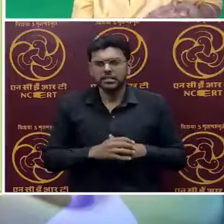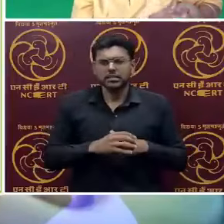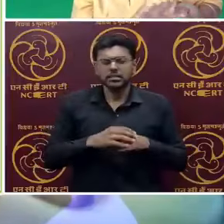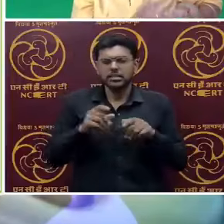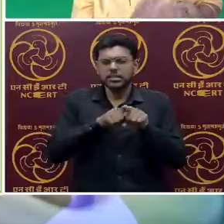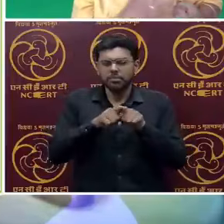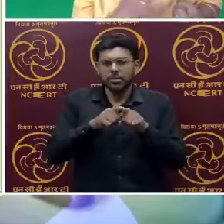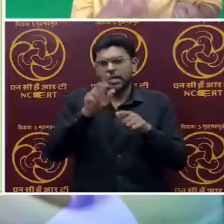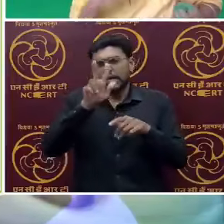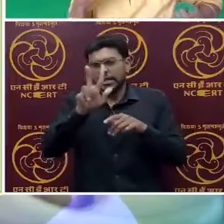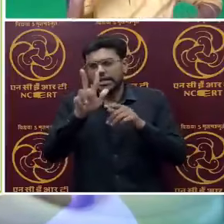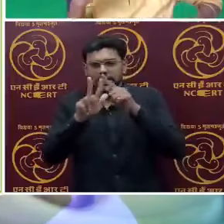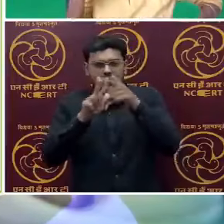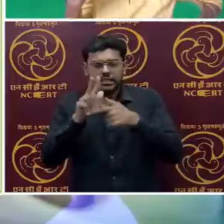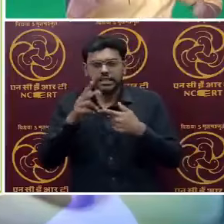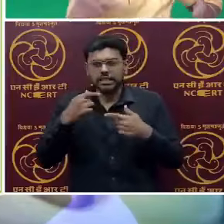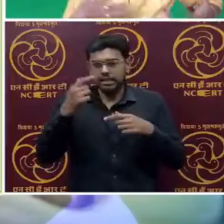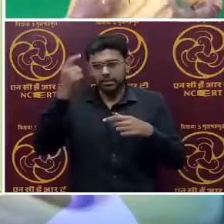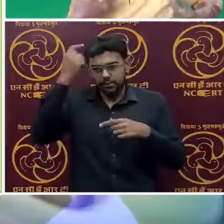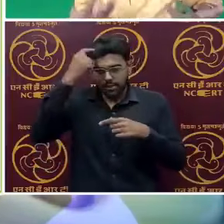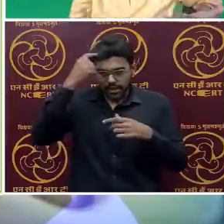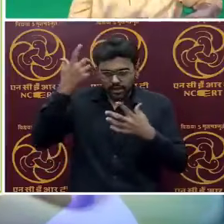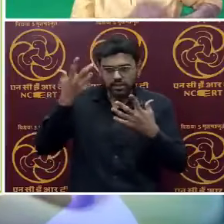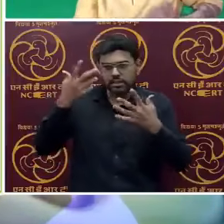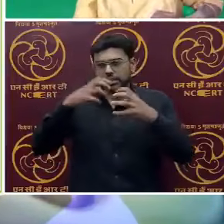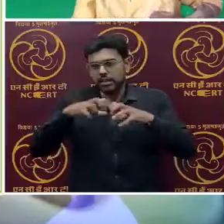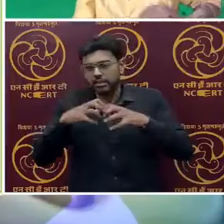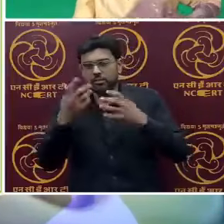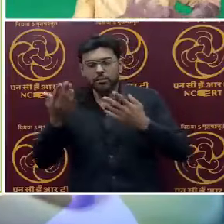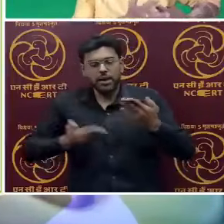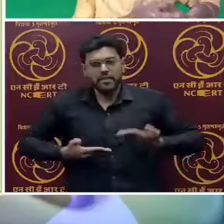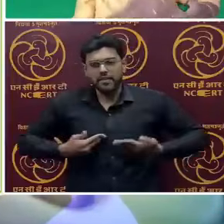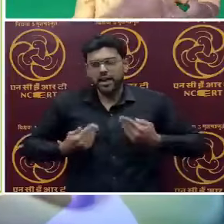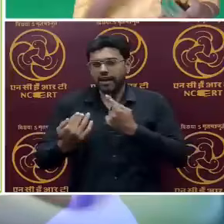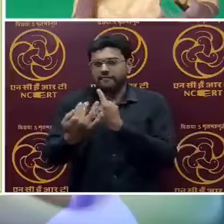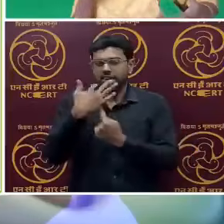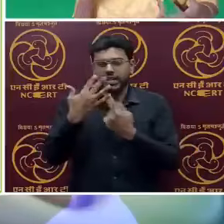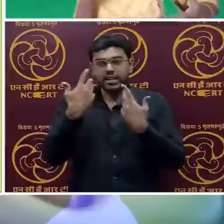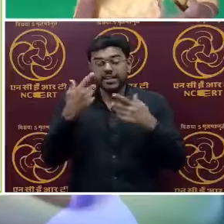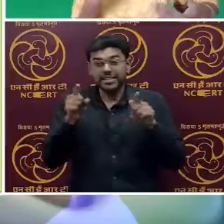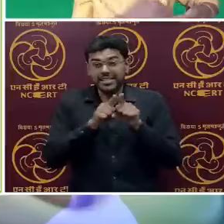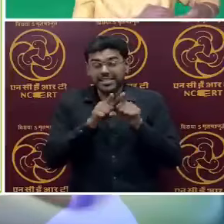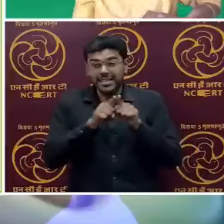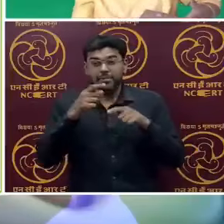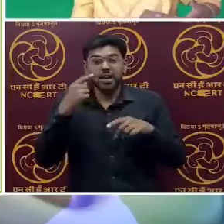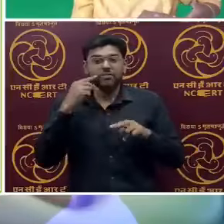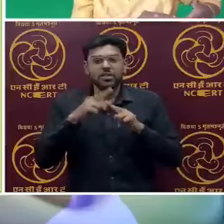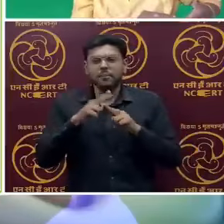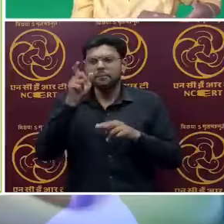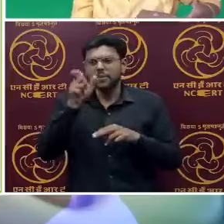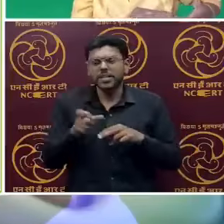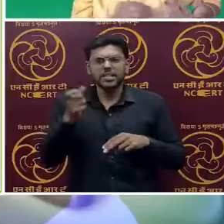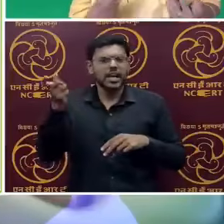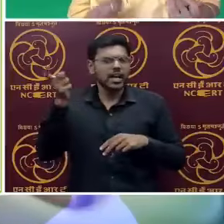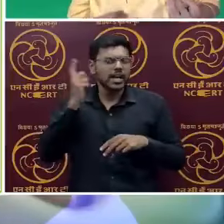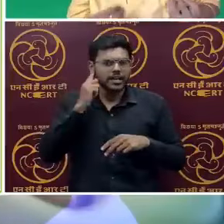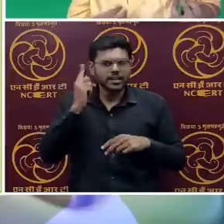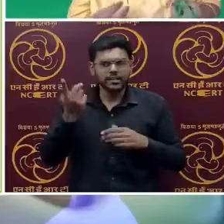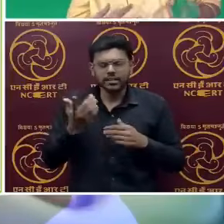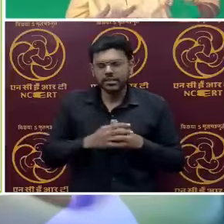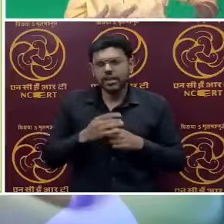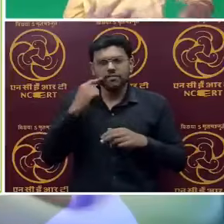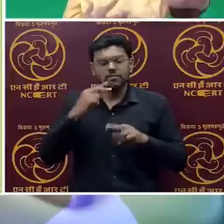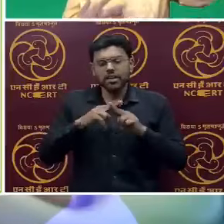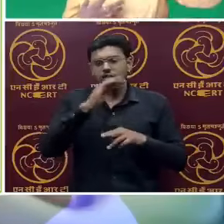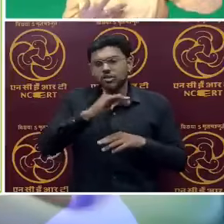8 sense organ which is affecting his brain and his behavior. So if you see auditory, hearing the